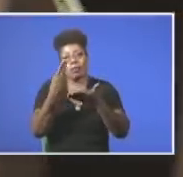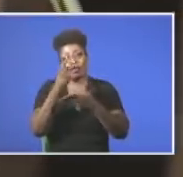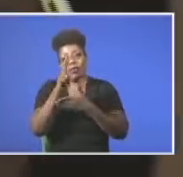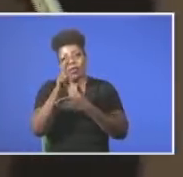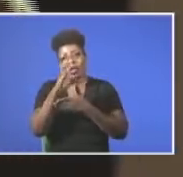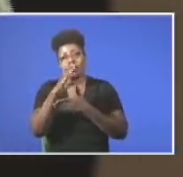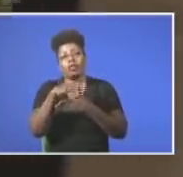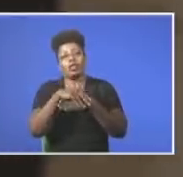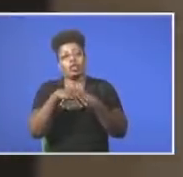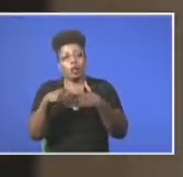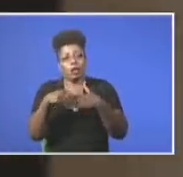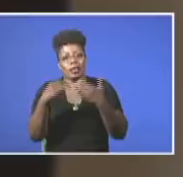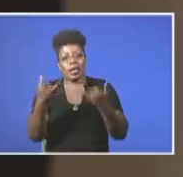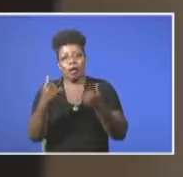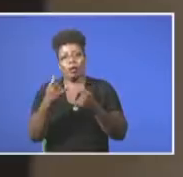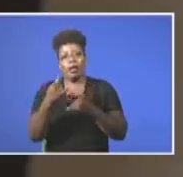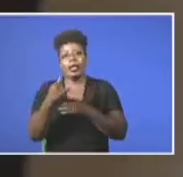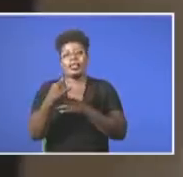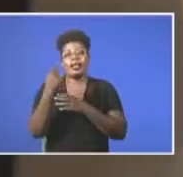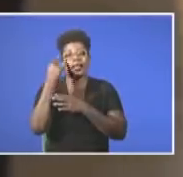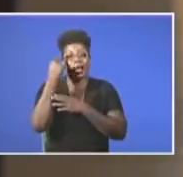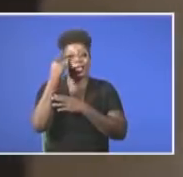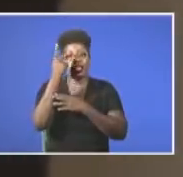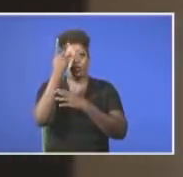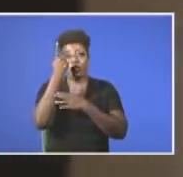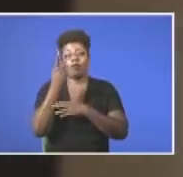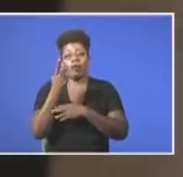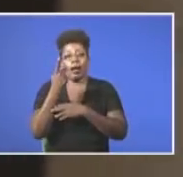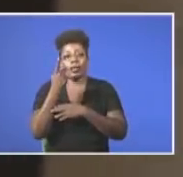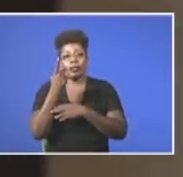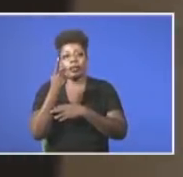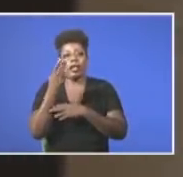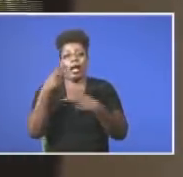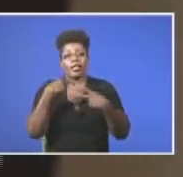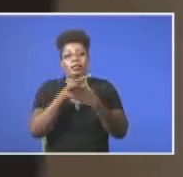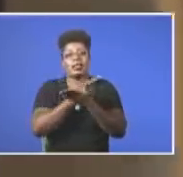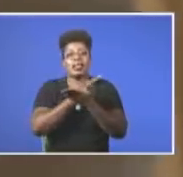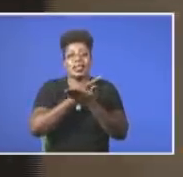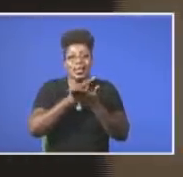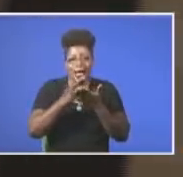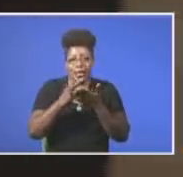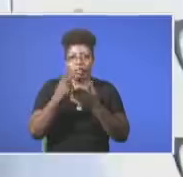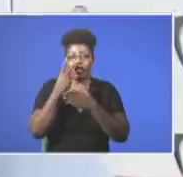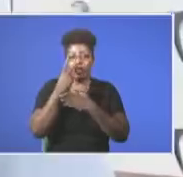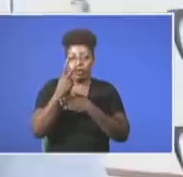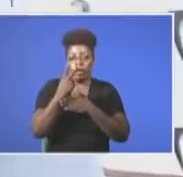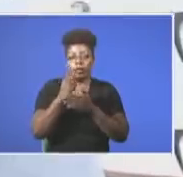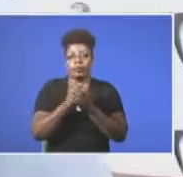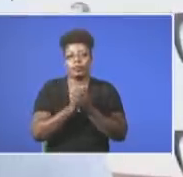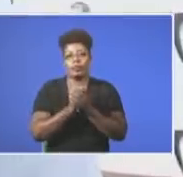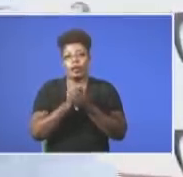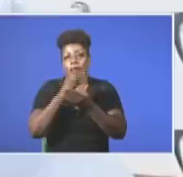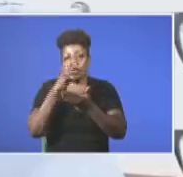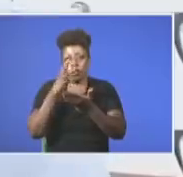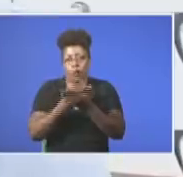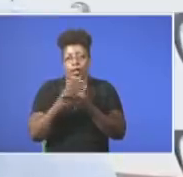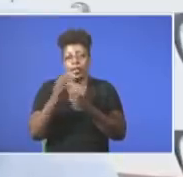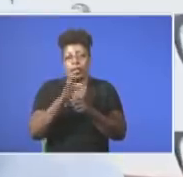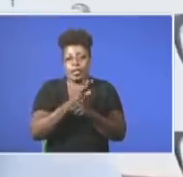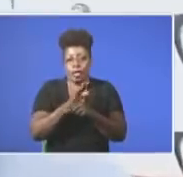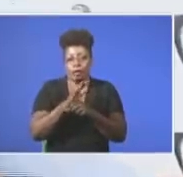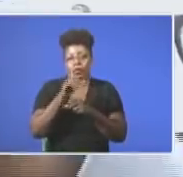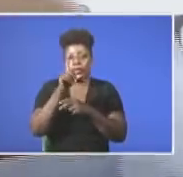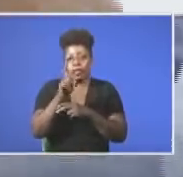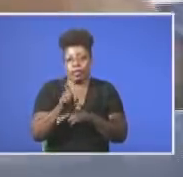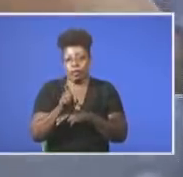the glasses profile must be nice looking, or it must be, look well enough, and it